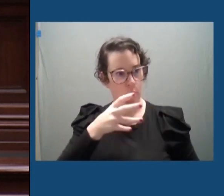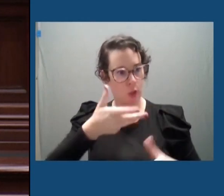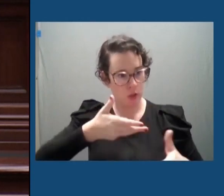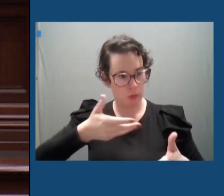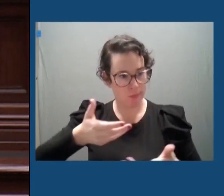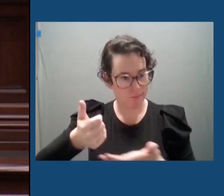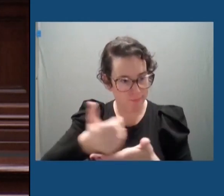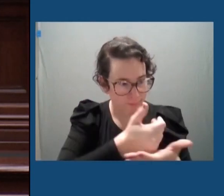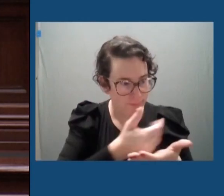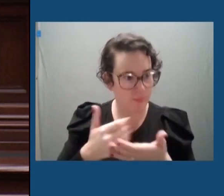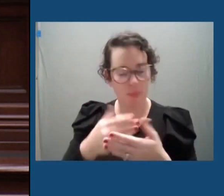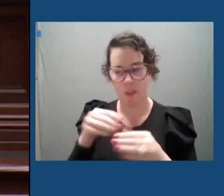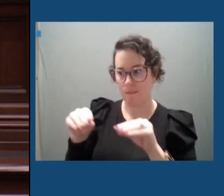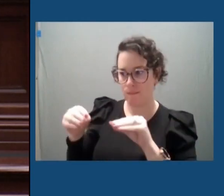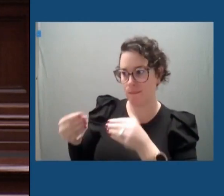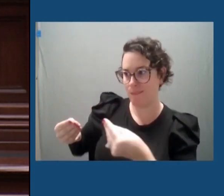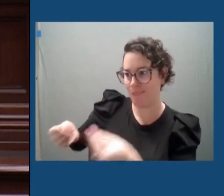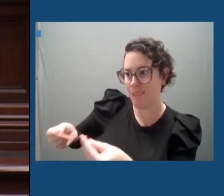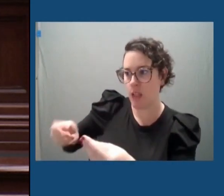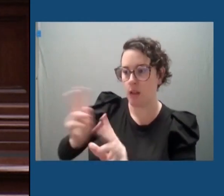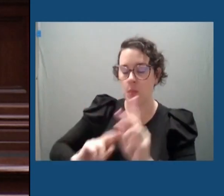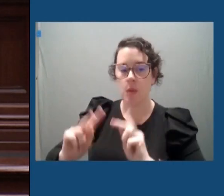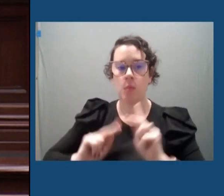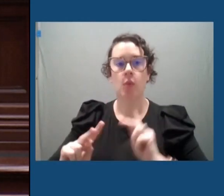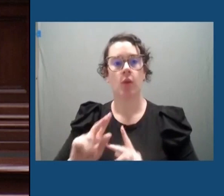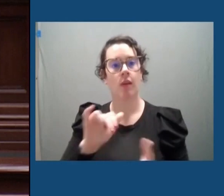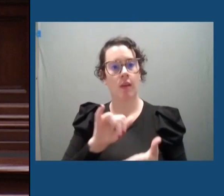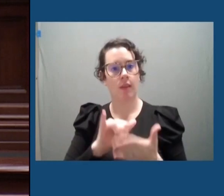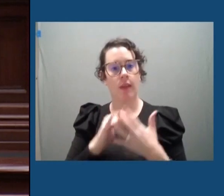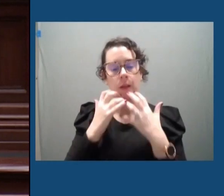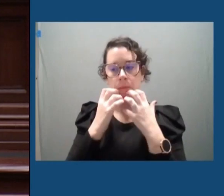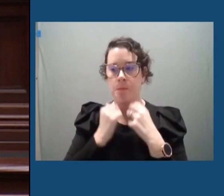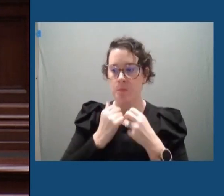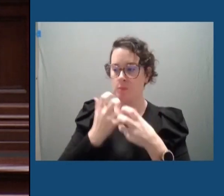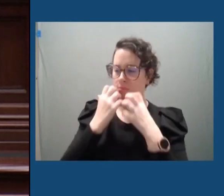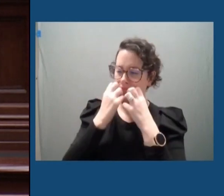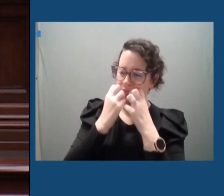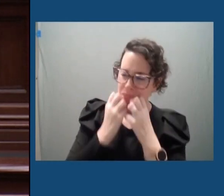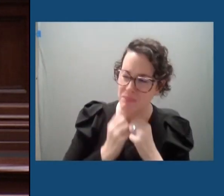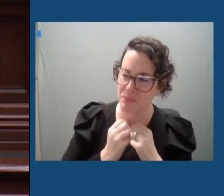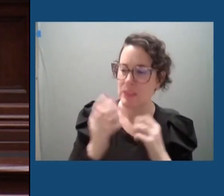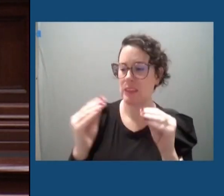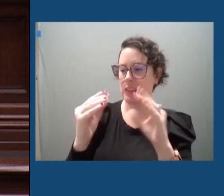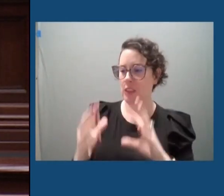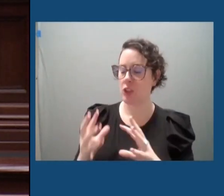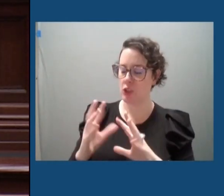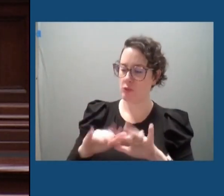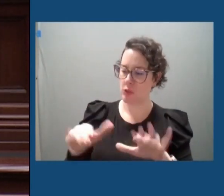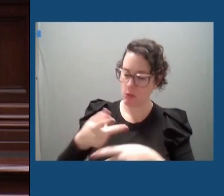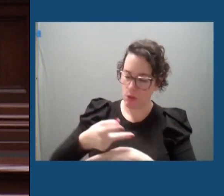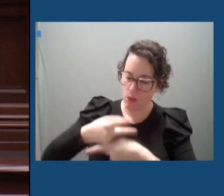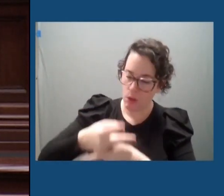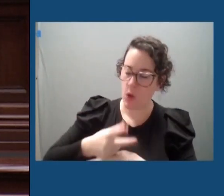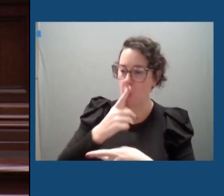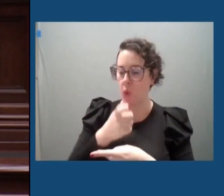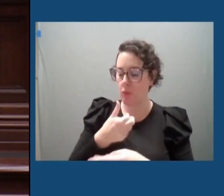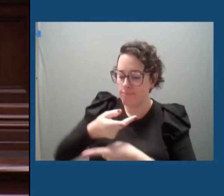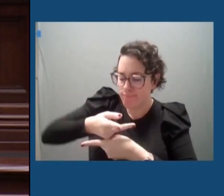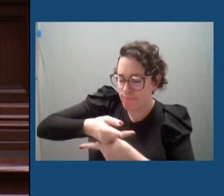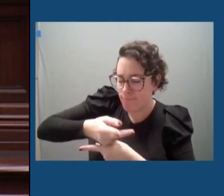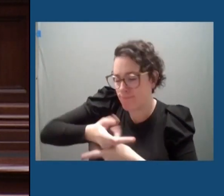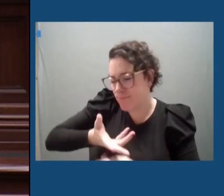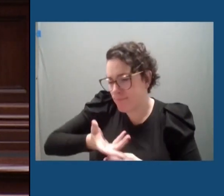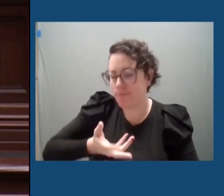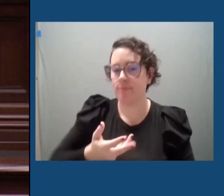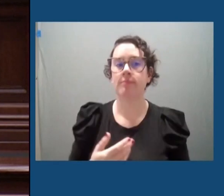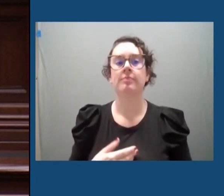people. It's the nurturing spirit of our childcare providers and teachers who care for our children.